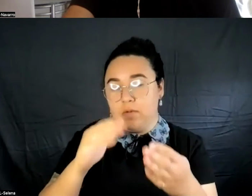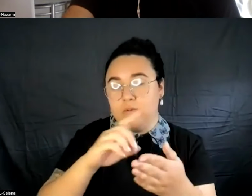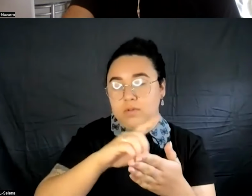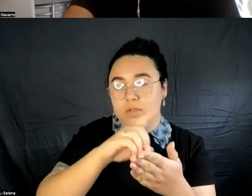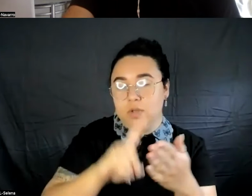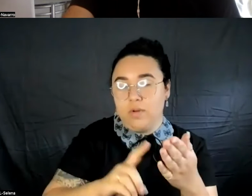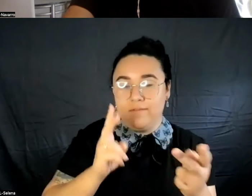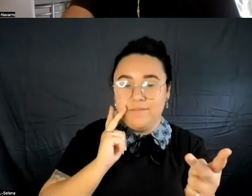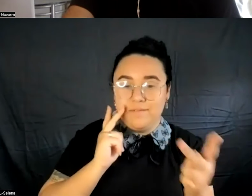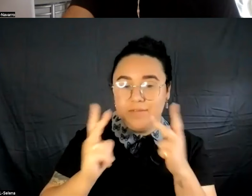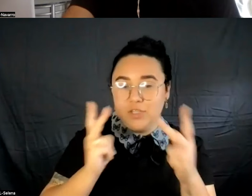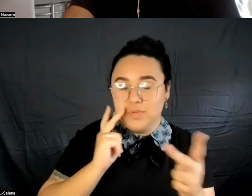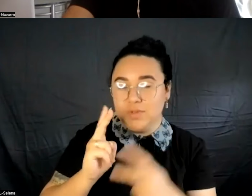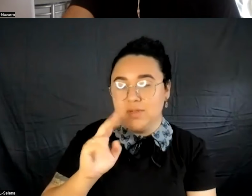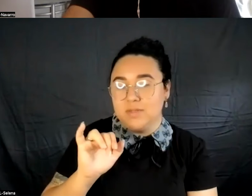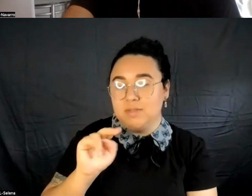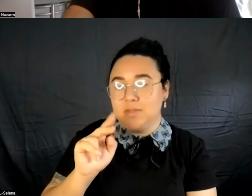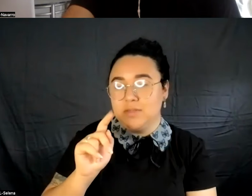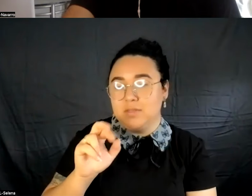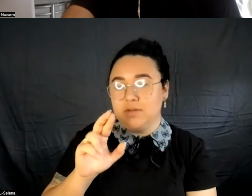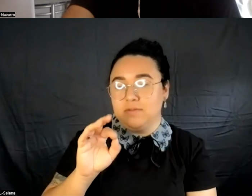visual interfaces to learn about